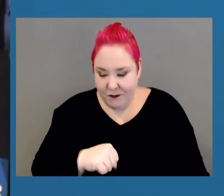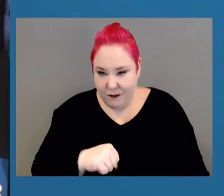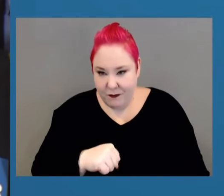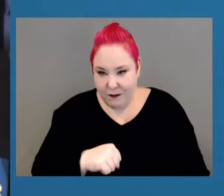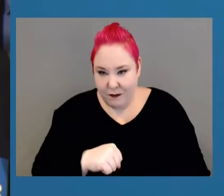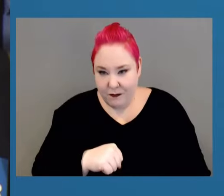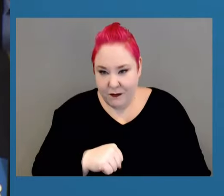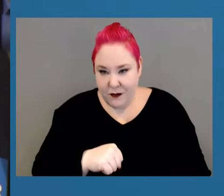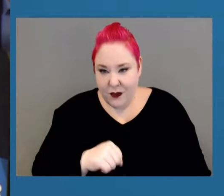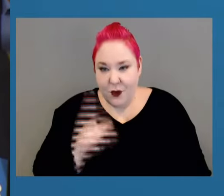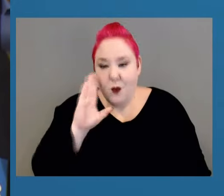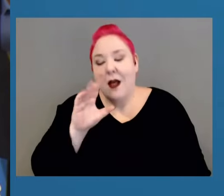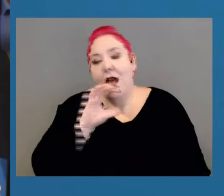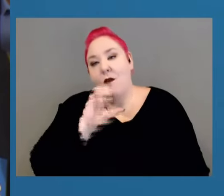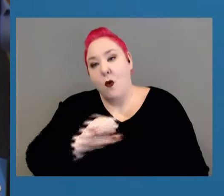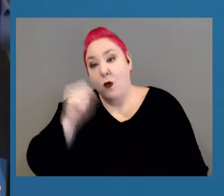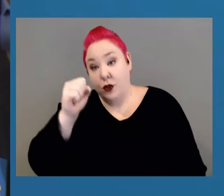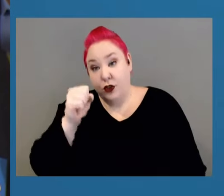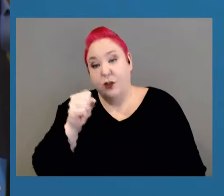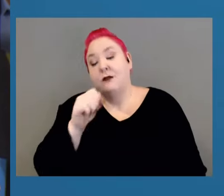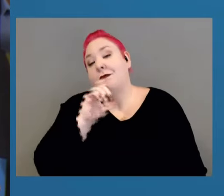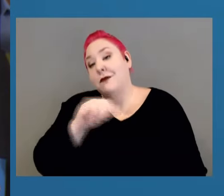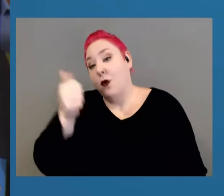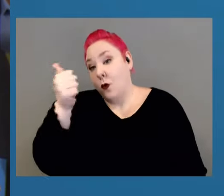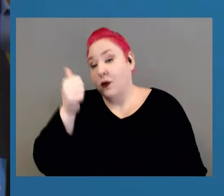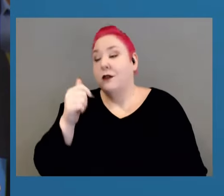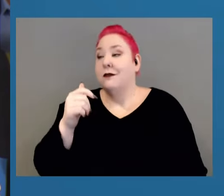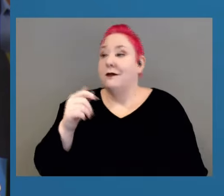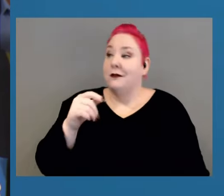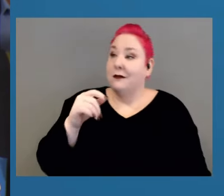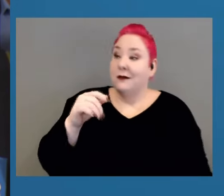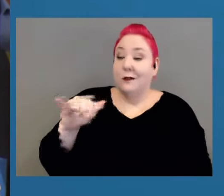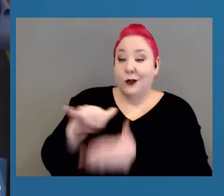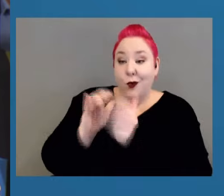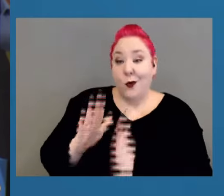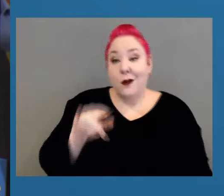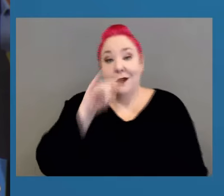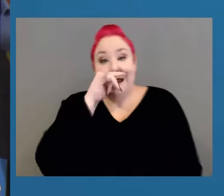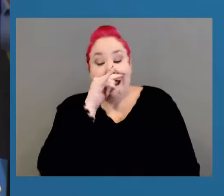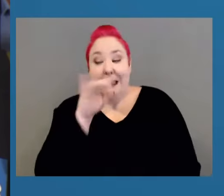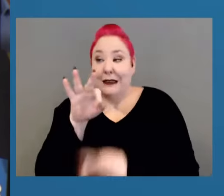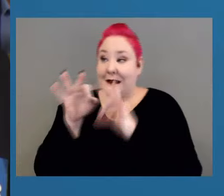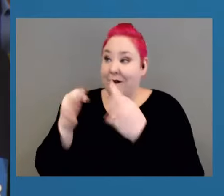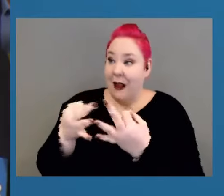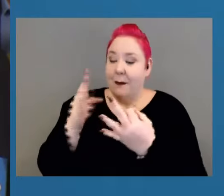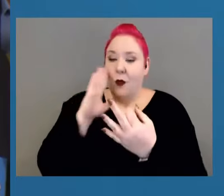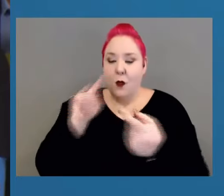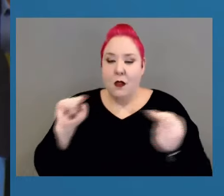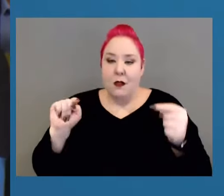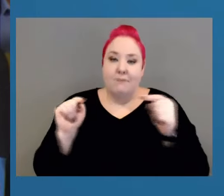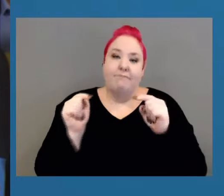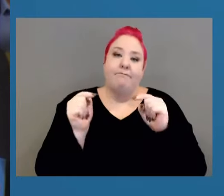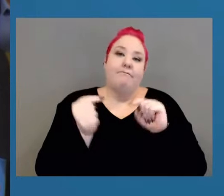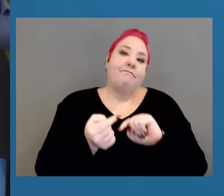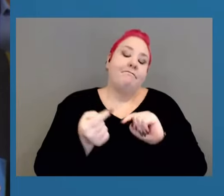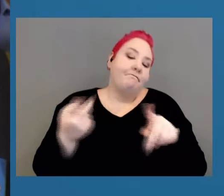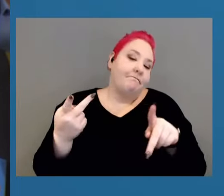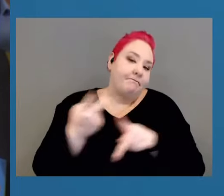older New Yorkers, kids, families hurting even more.